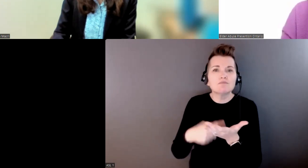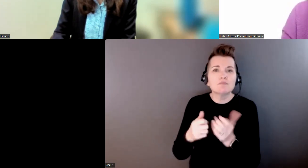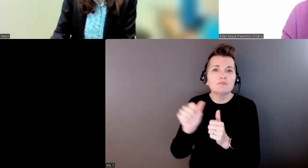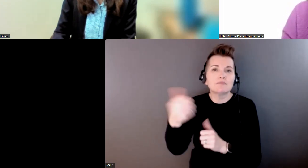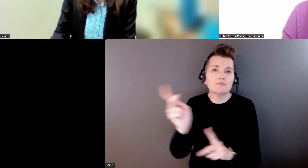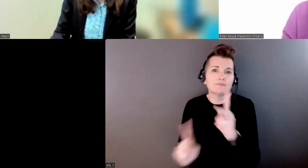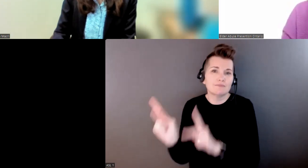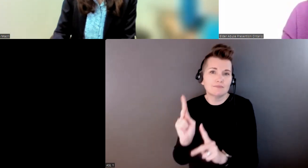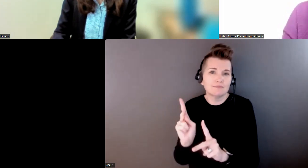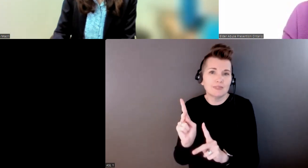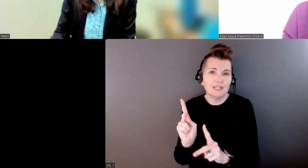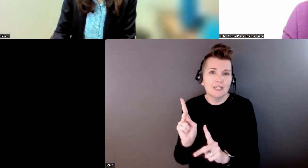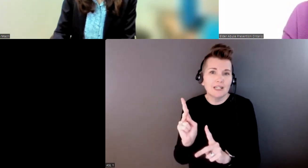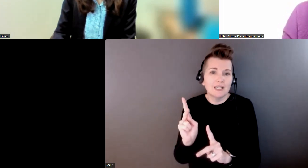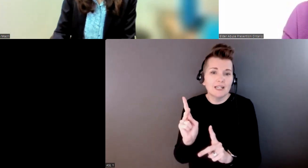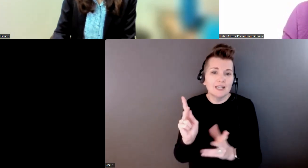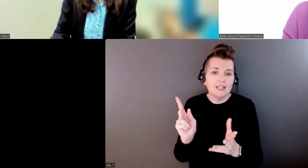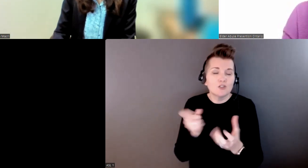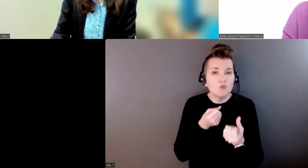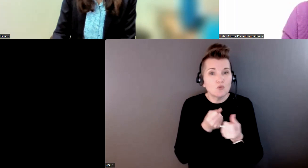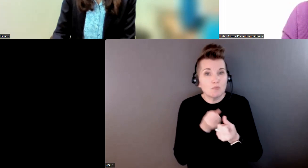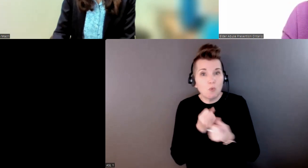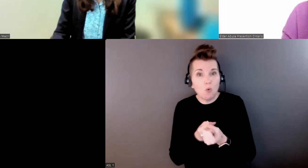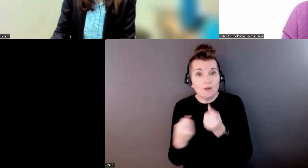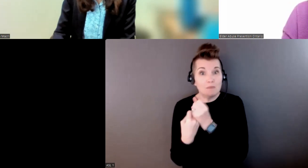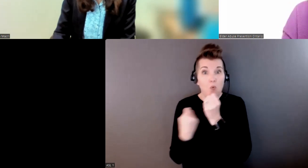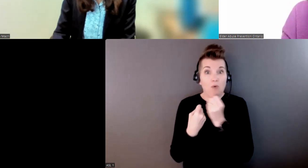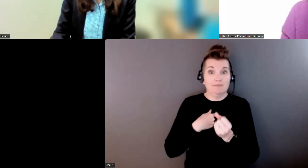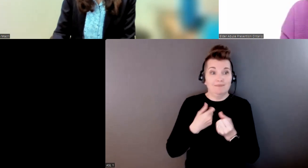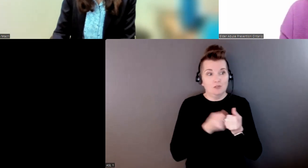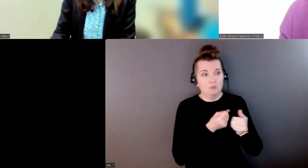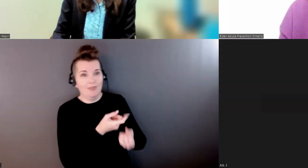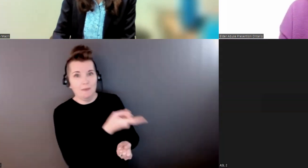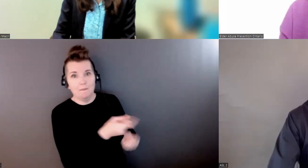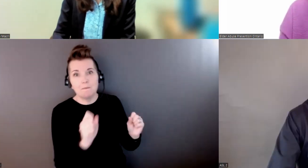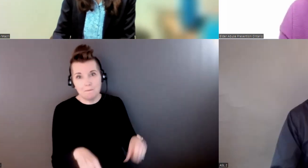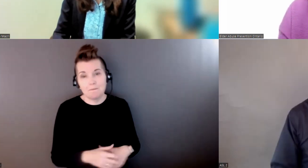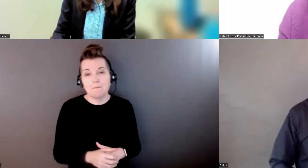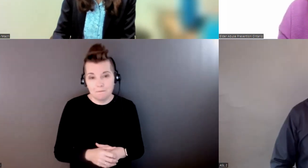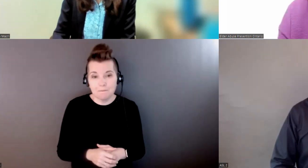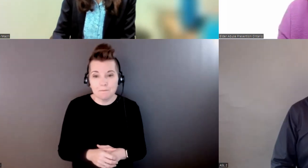of, you have the support, but also you're helping the senior in the long run as well.